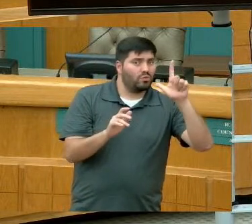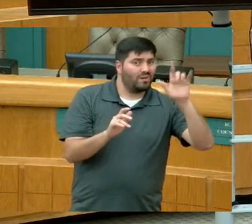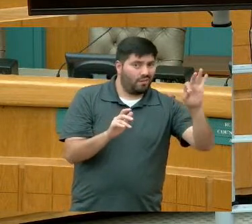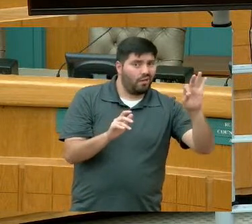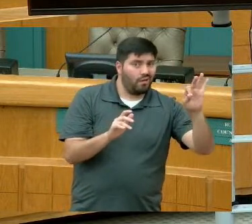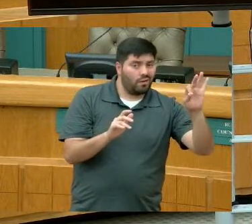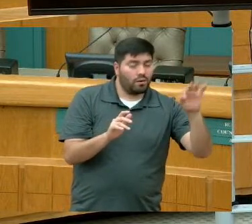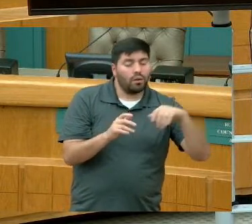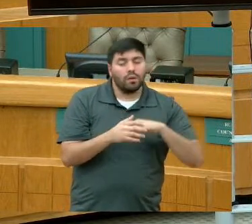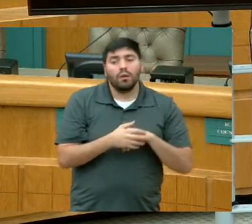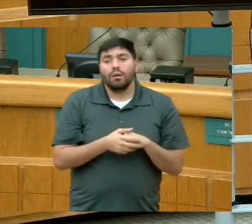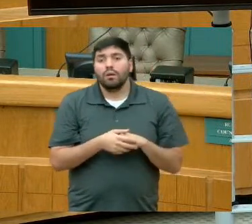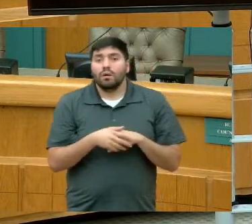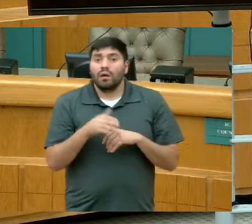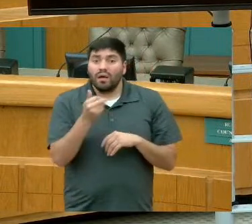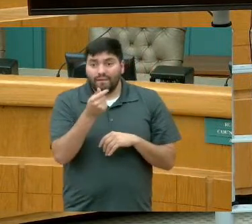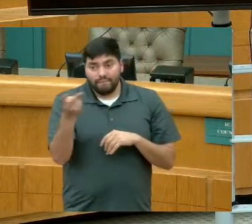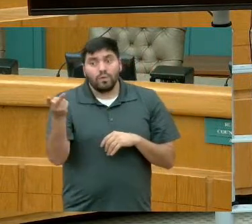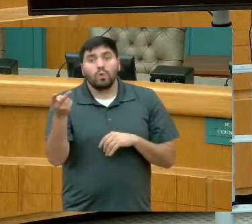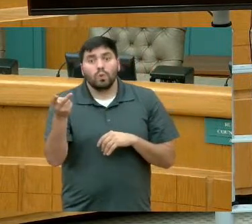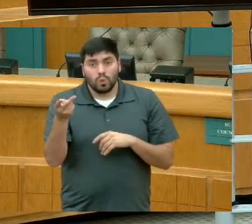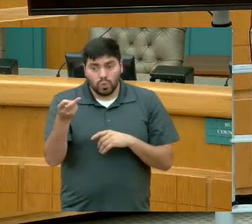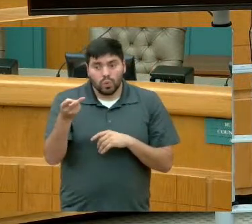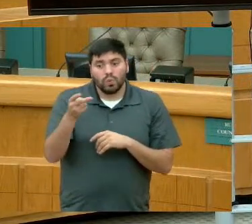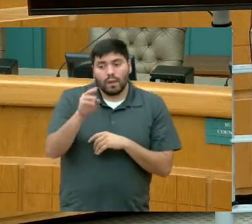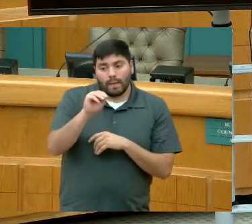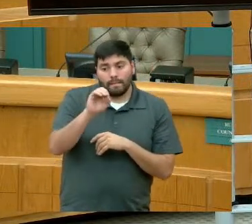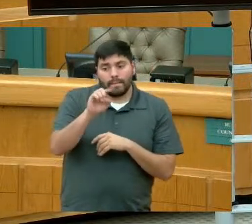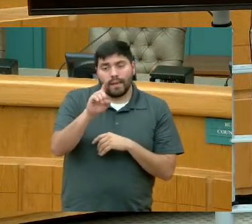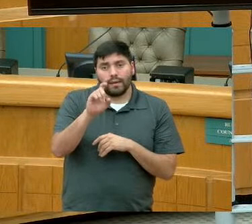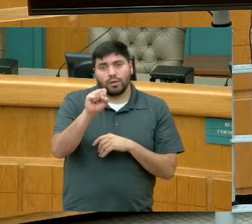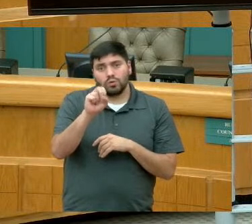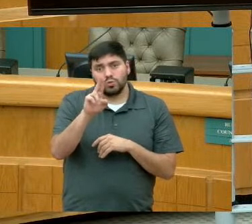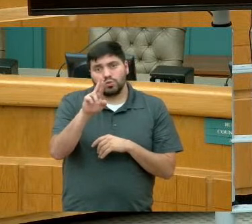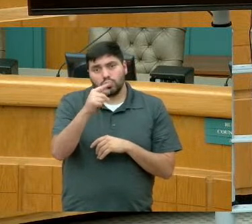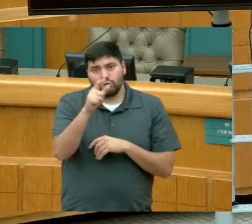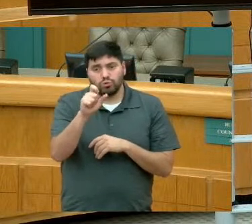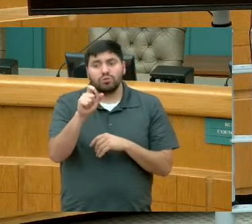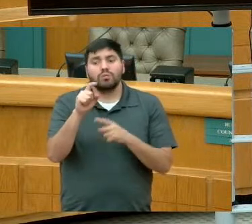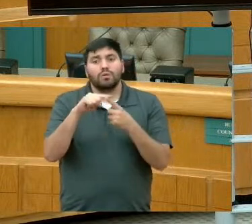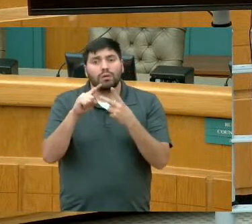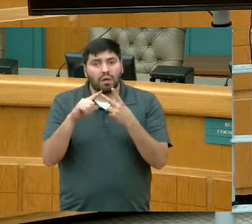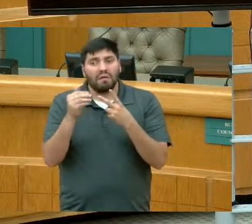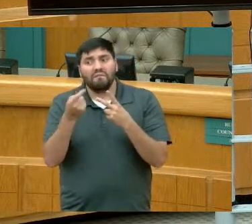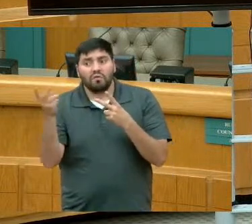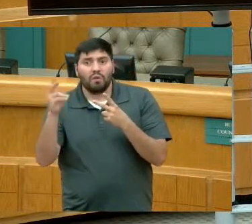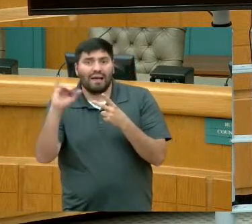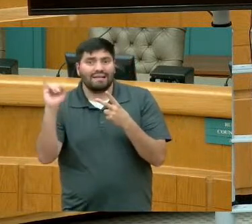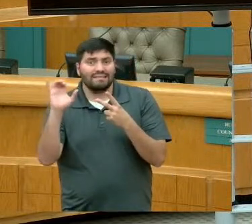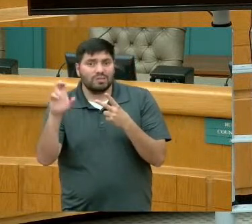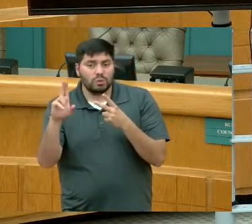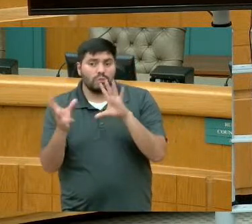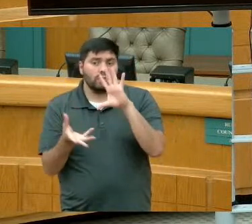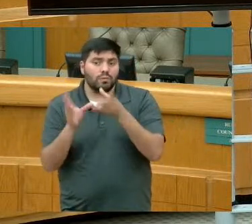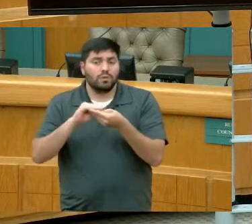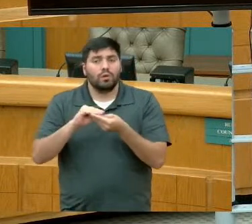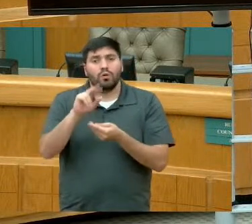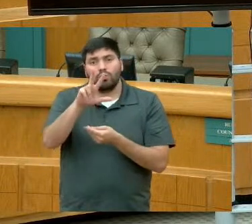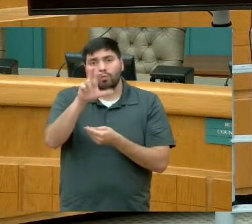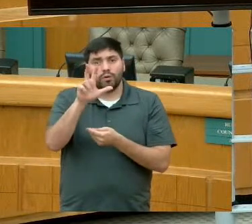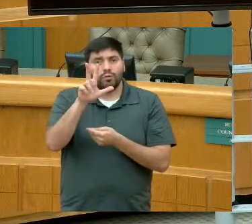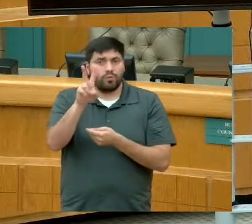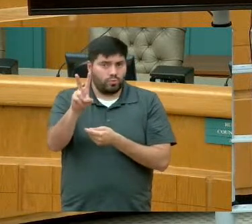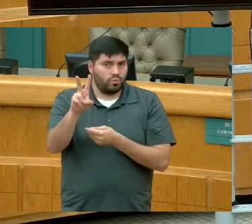329. So some of these patients are in med-surg and some of them are in ICU, but it's a total combined number